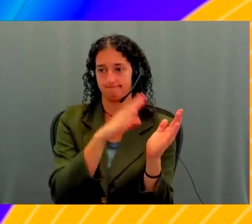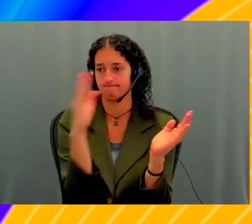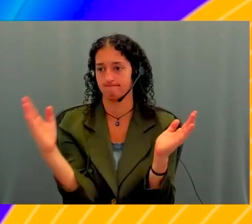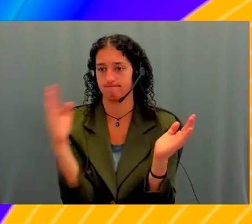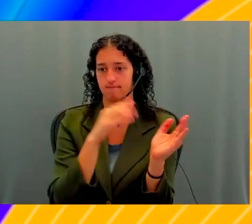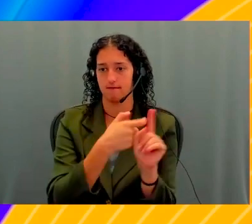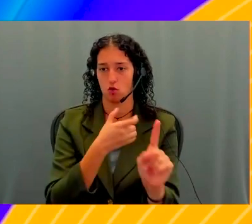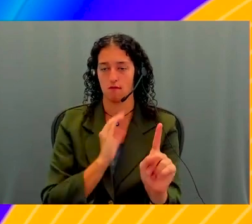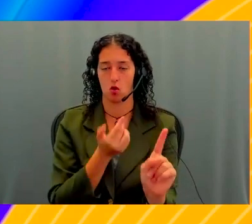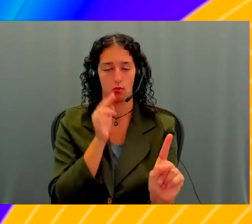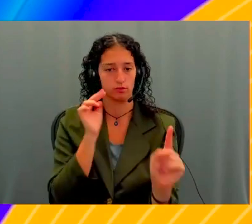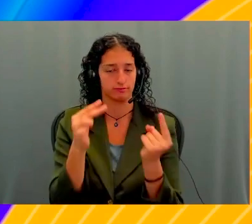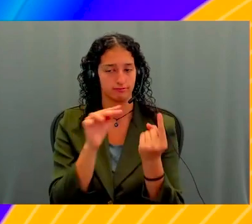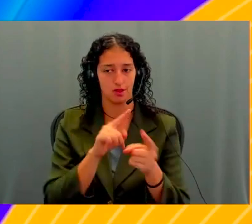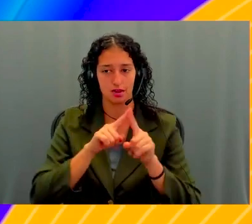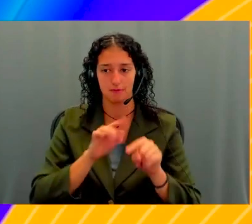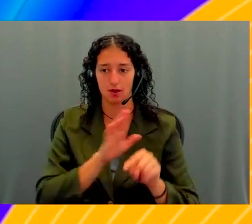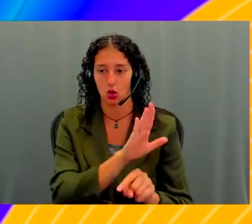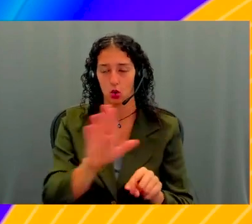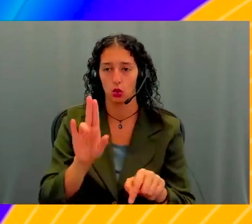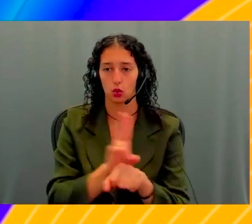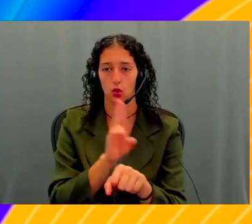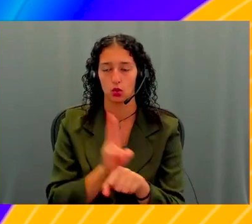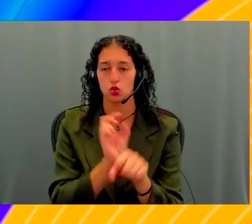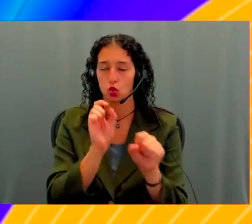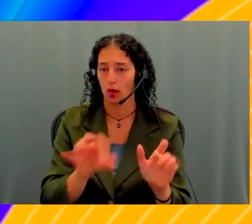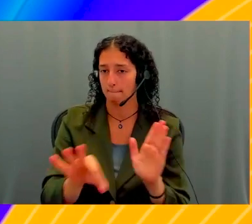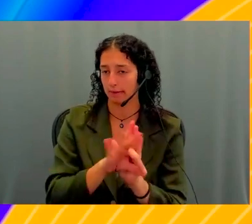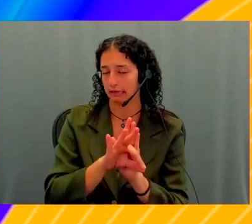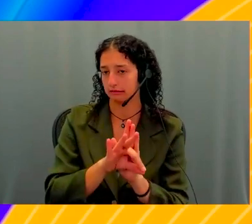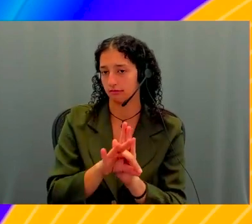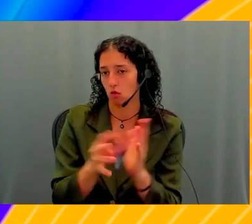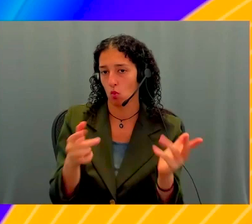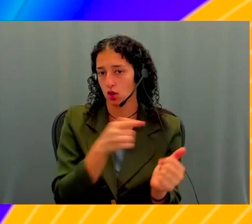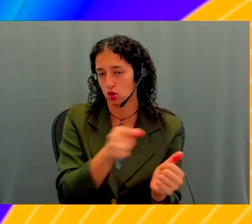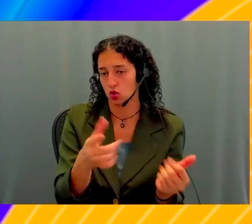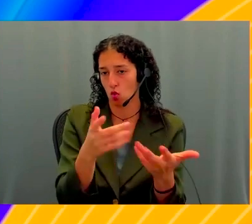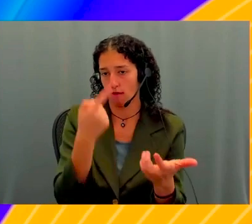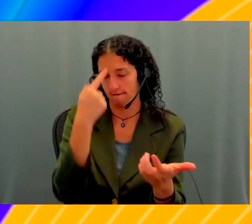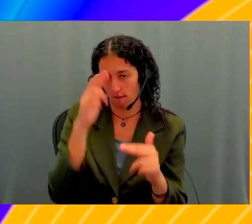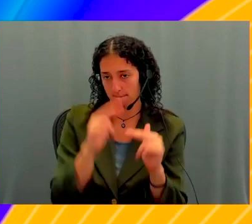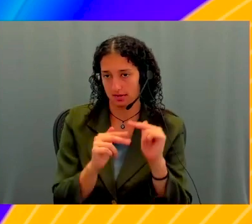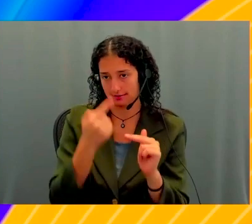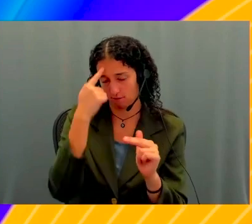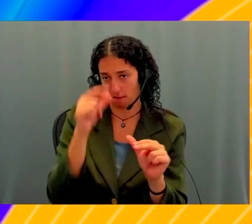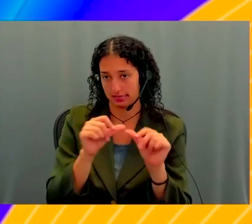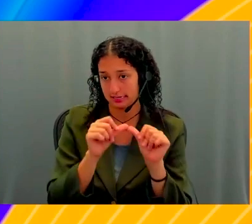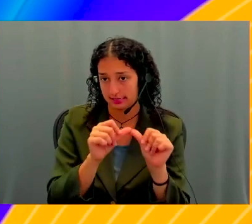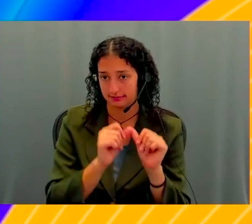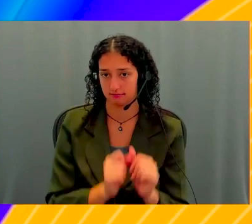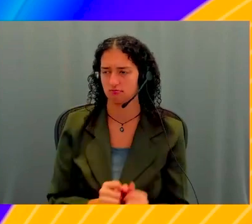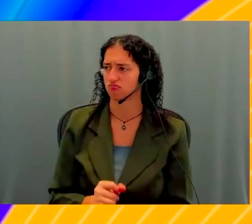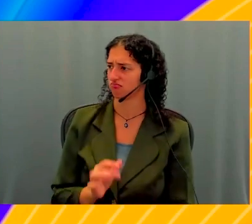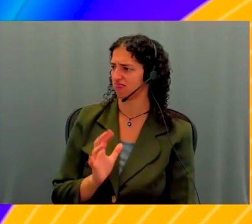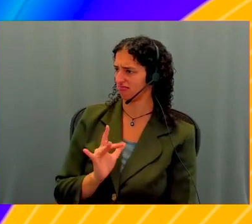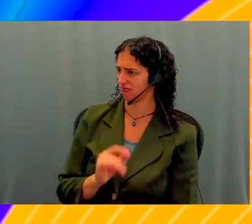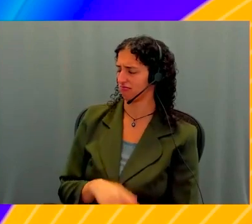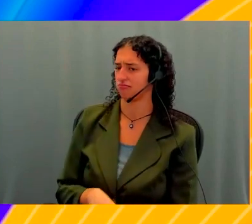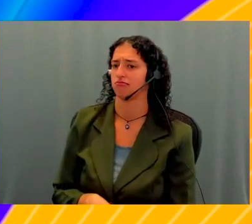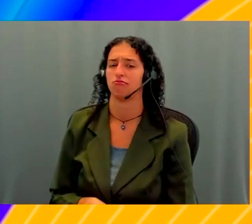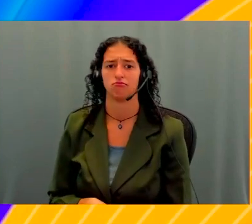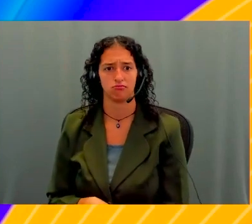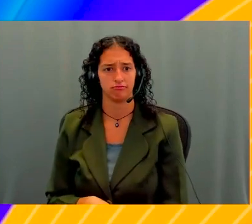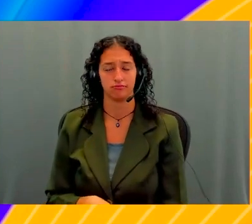your use case, you can really come and pick and choose what you want to build for predictive Yeah. maintenance. That's great. Yeah. I'm really